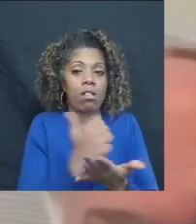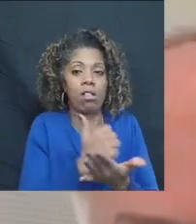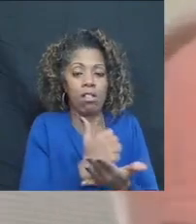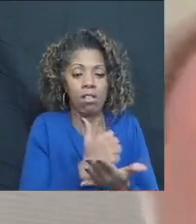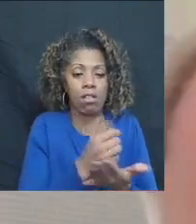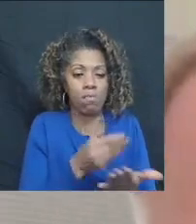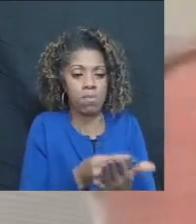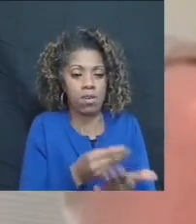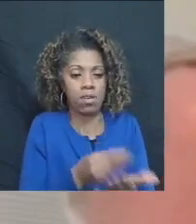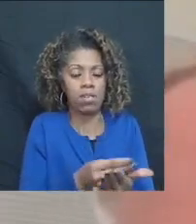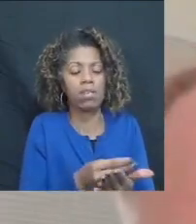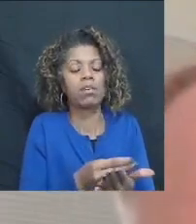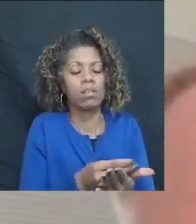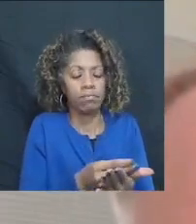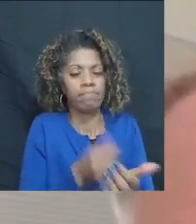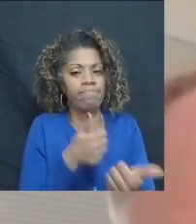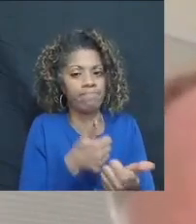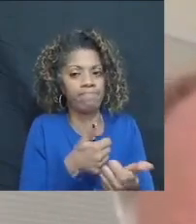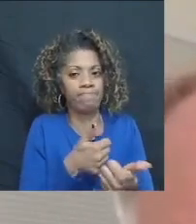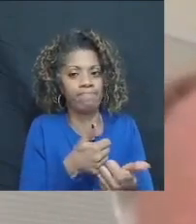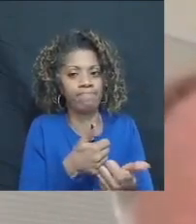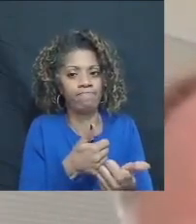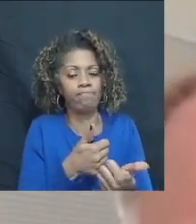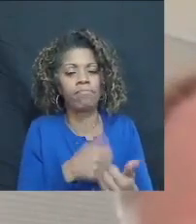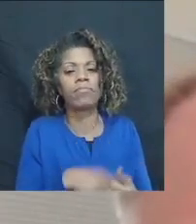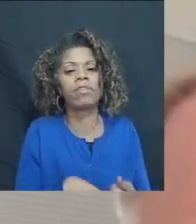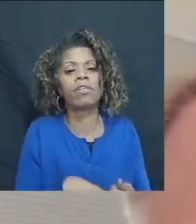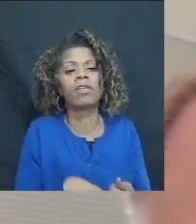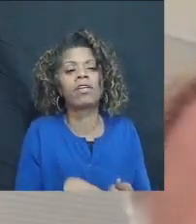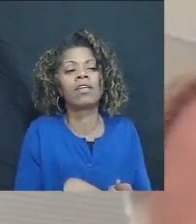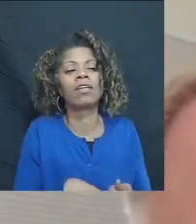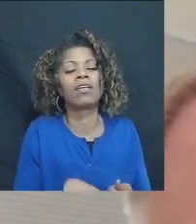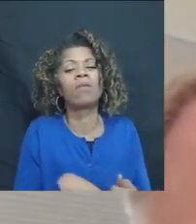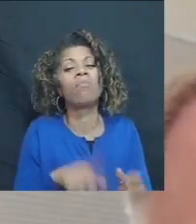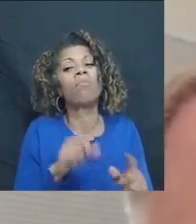responsibility. Mm-hmm. And we really felt that. And we have been